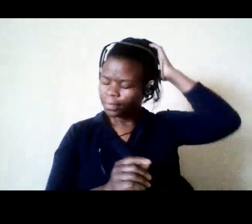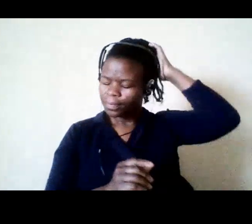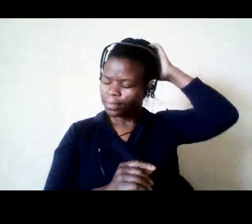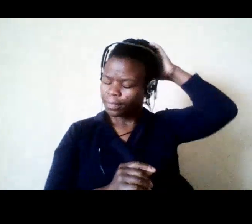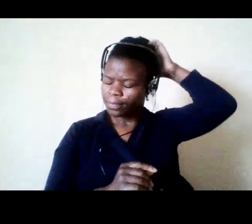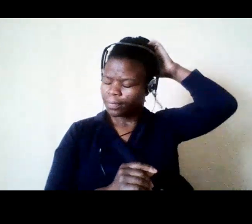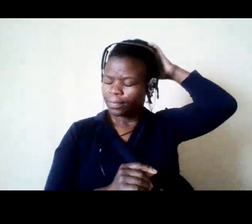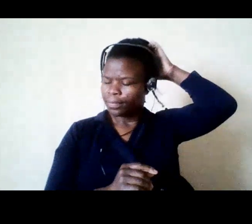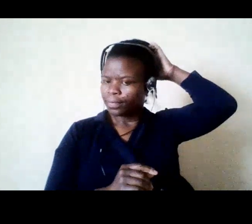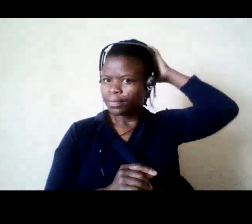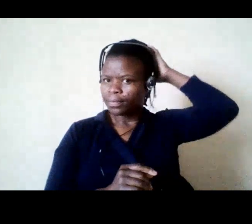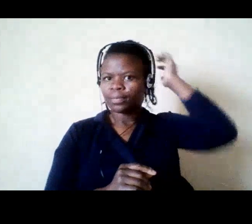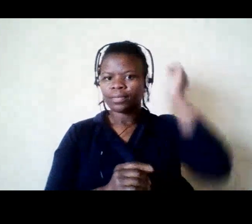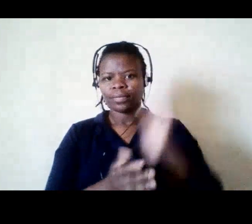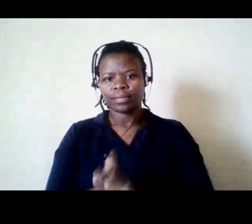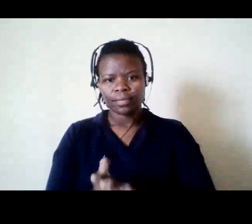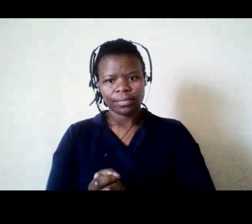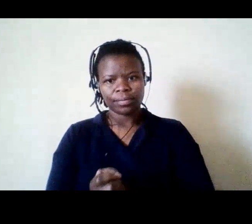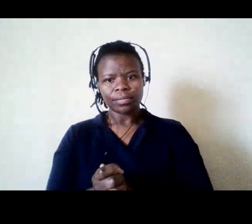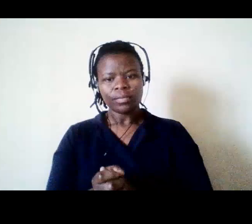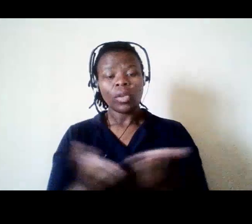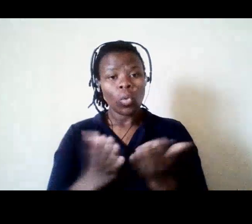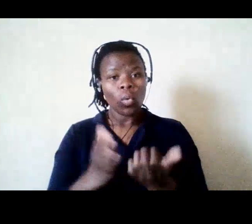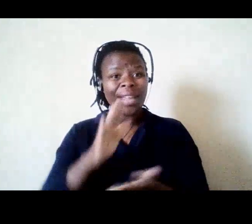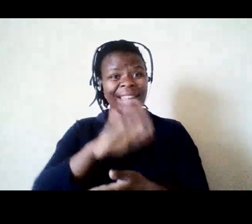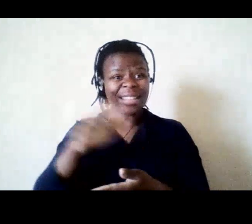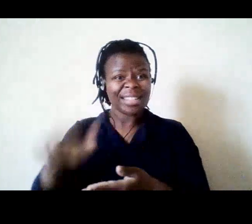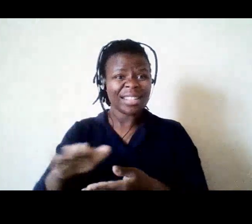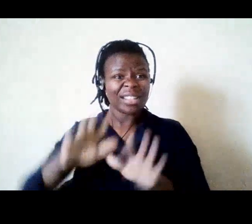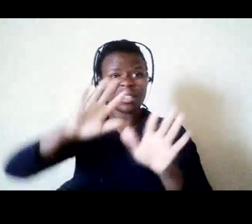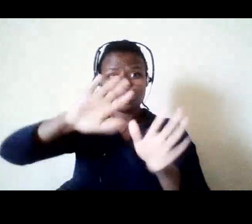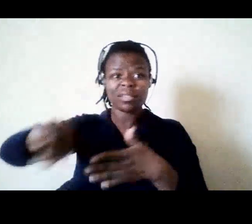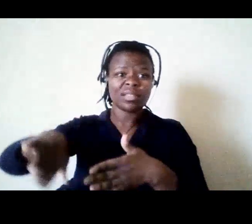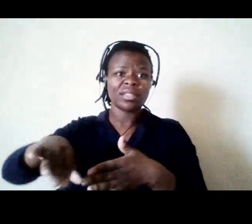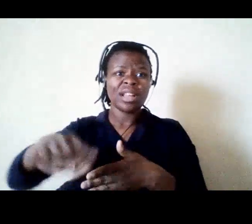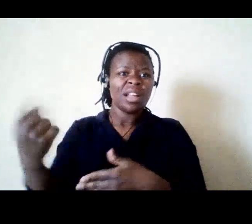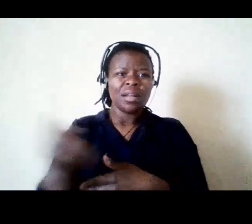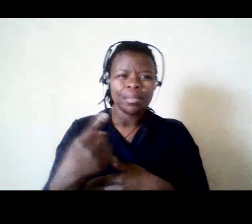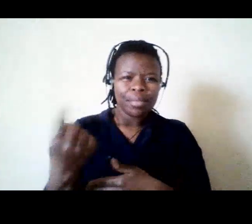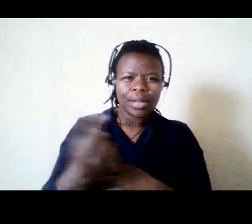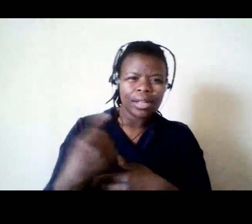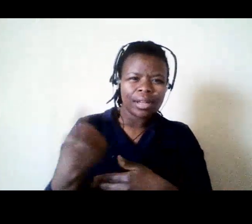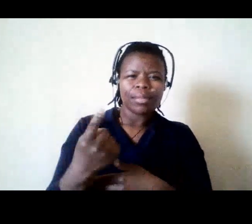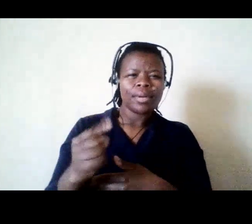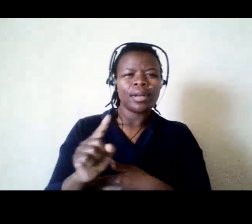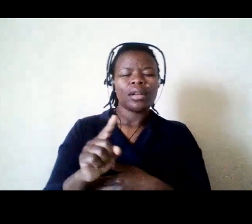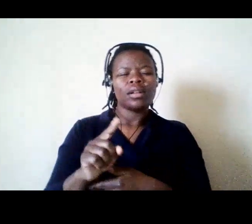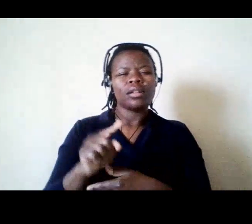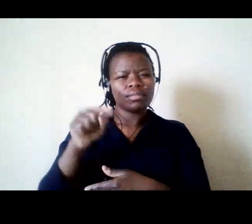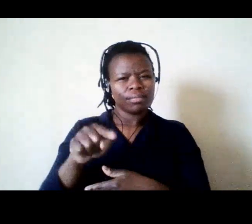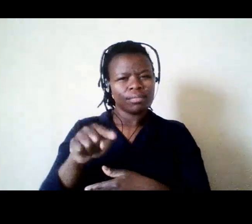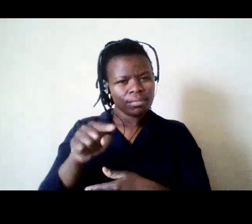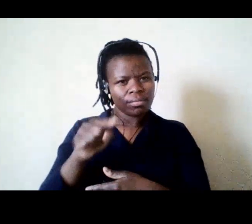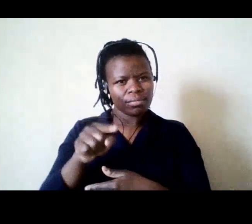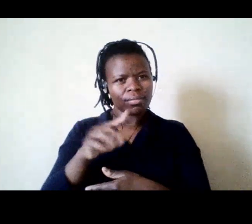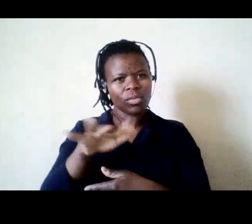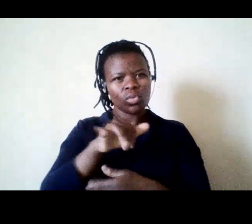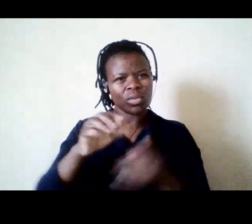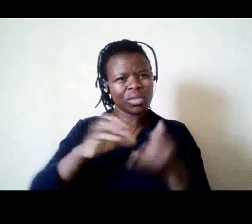the children who were left on their own and the rest of it. Yeah. So, but that's one way to try and monitor